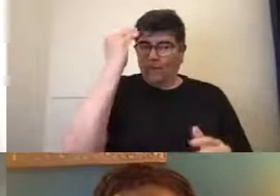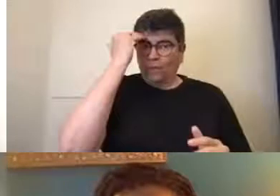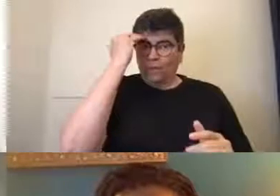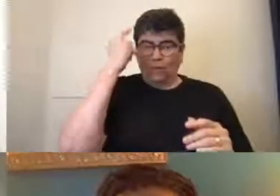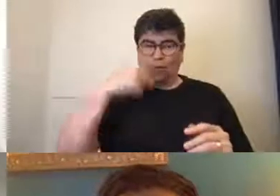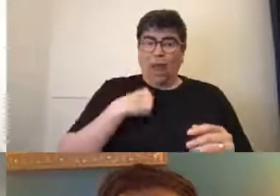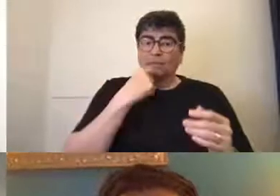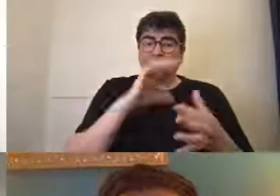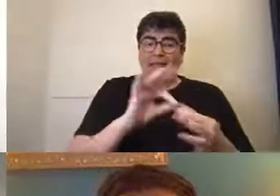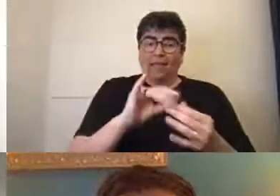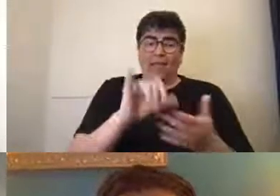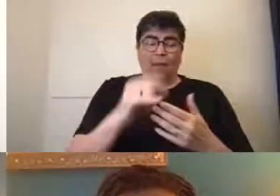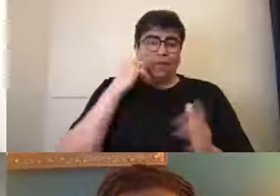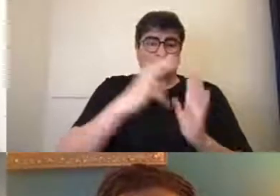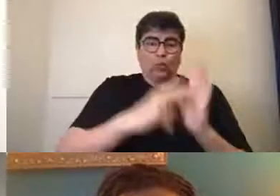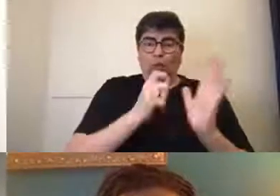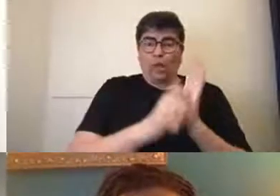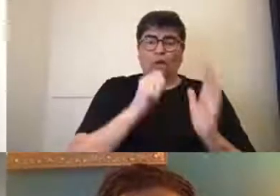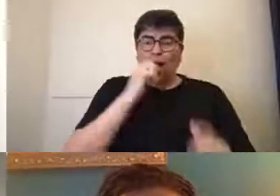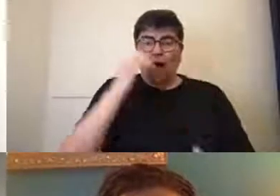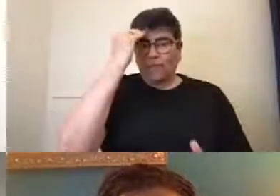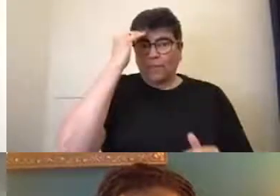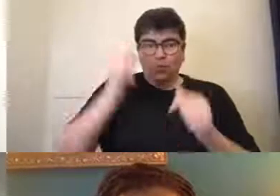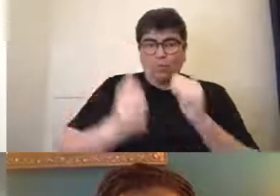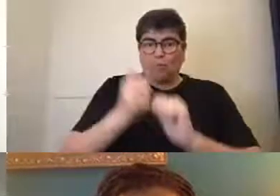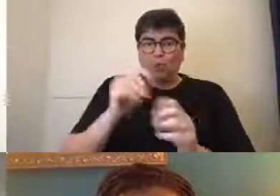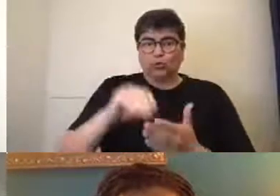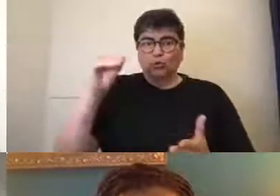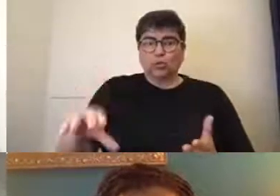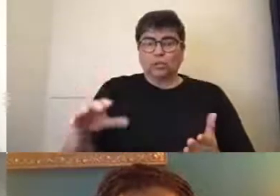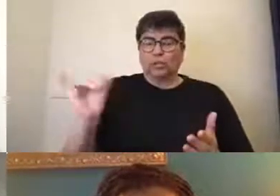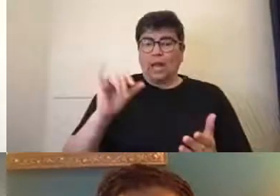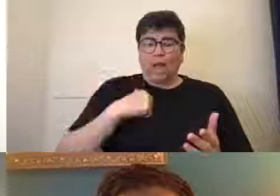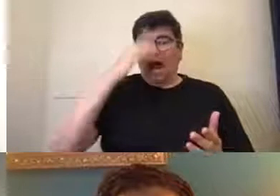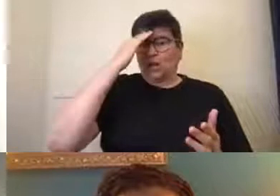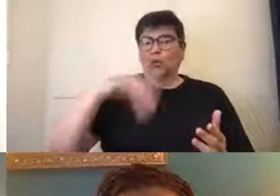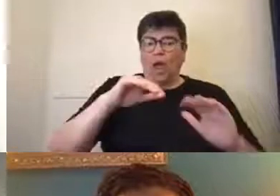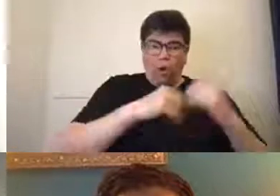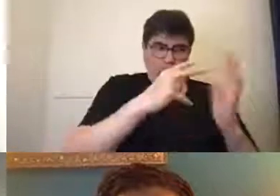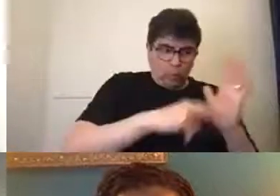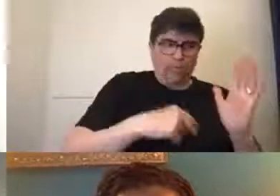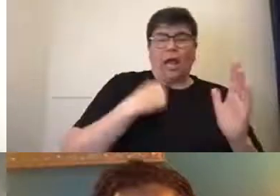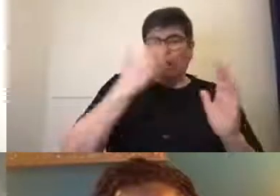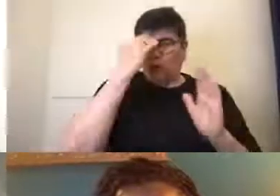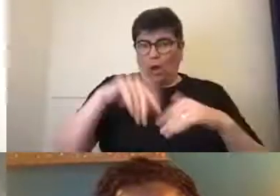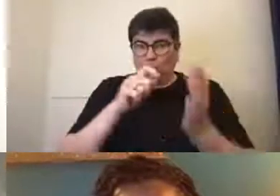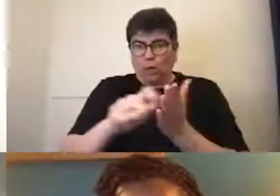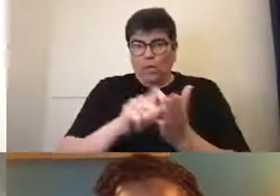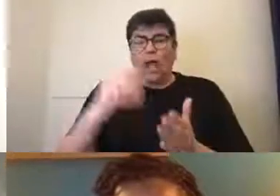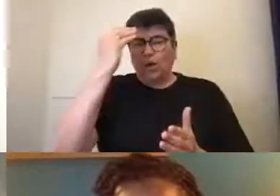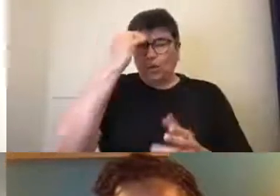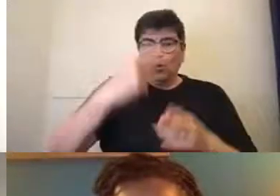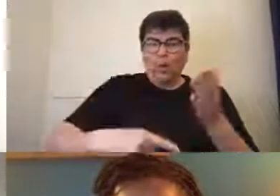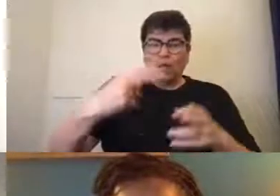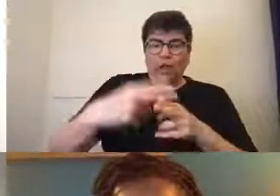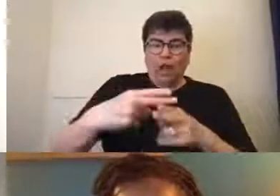saying that because reading and writing is not like familiar to most students, right? Like I knew how to read, I knew how to write. I knew what they called a five